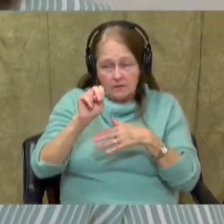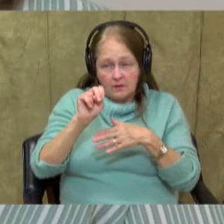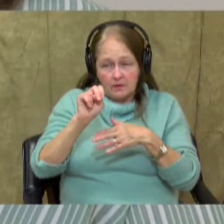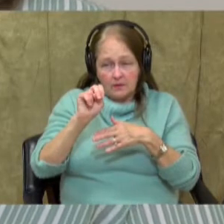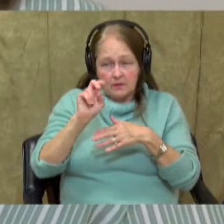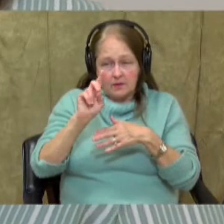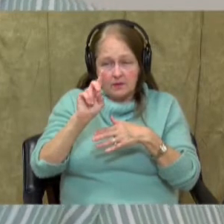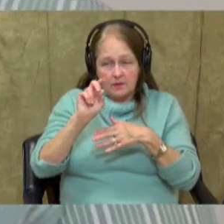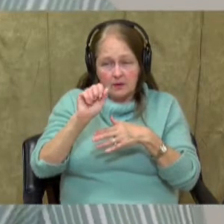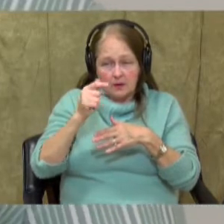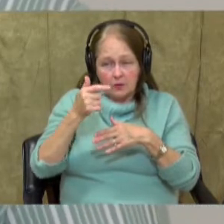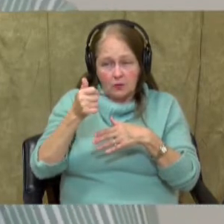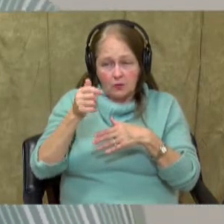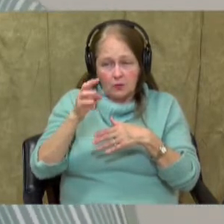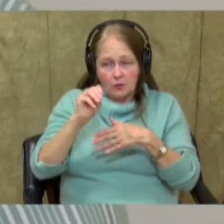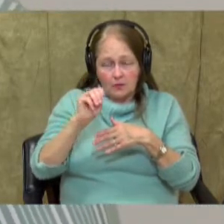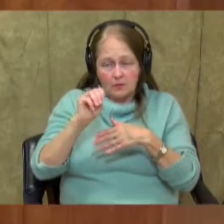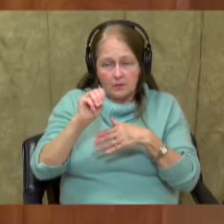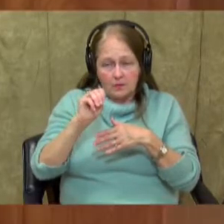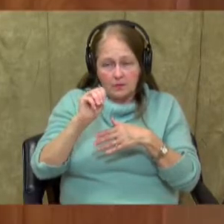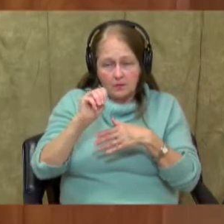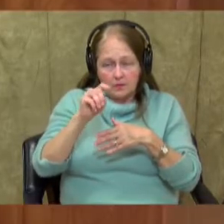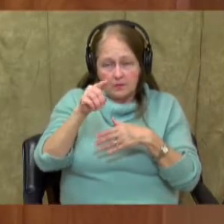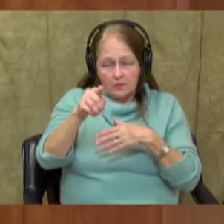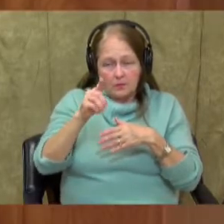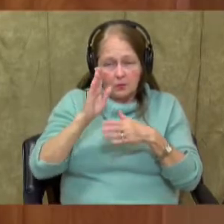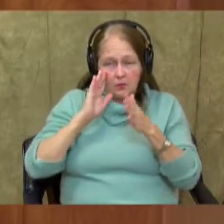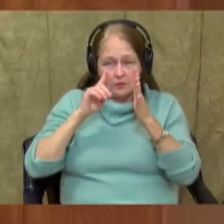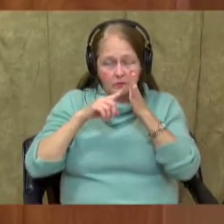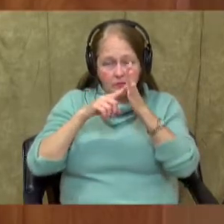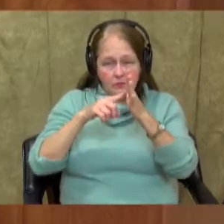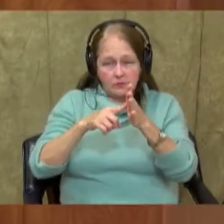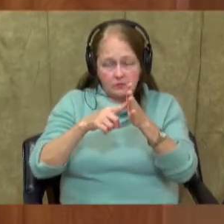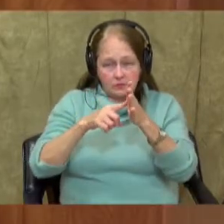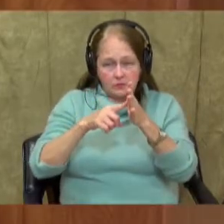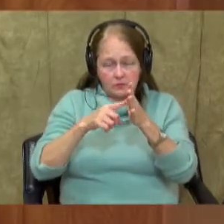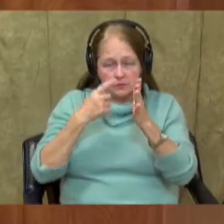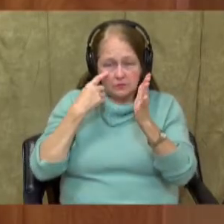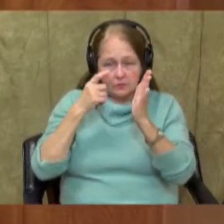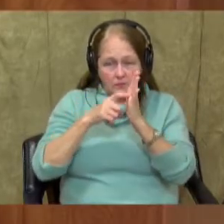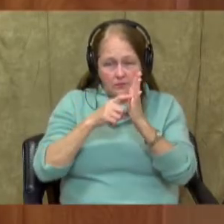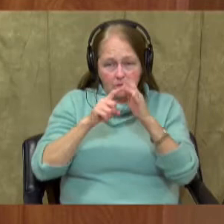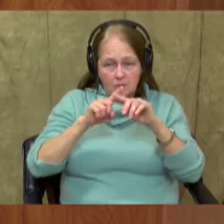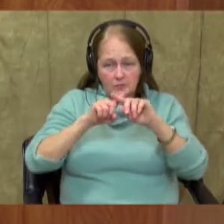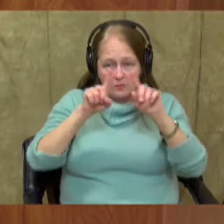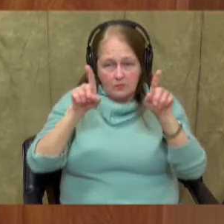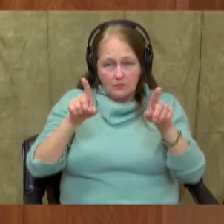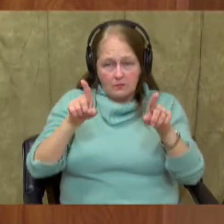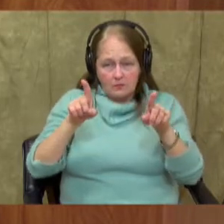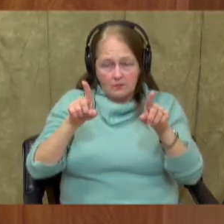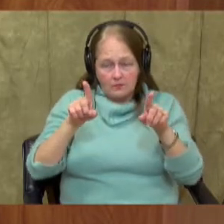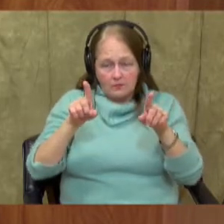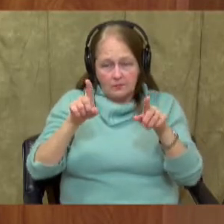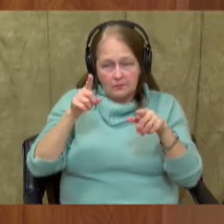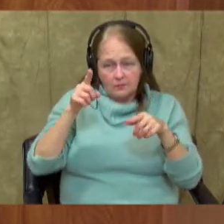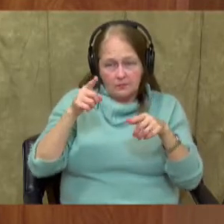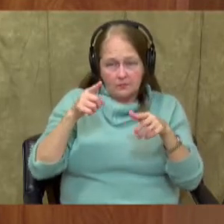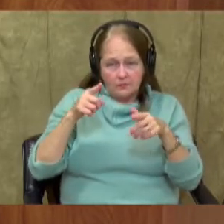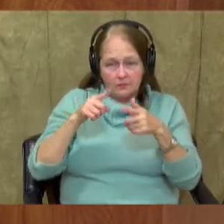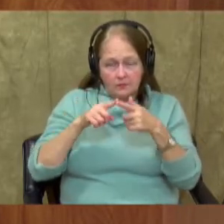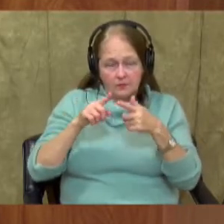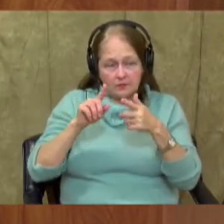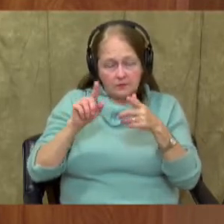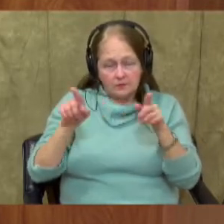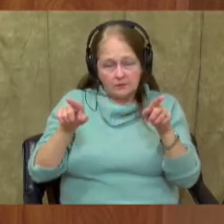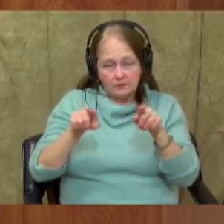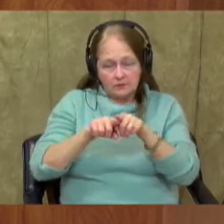is very important because your Venn diagram allows you to note the differences and it allows you to note the